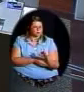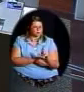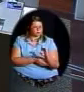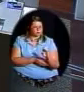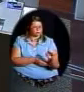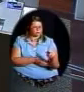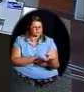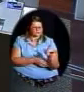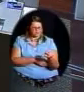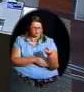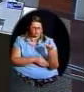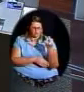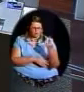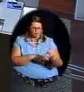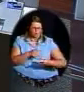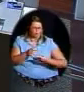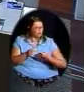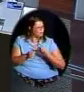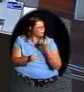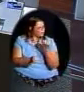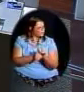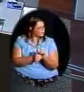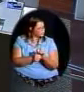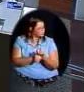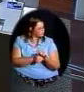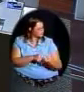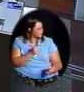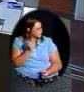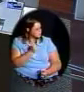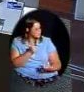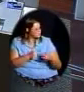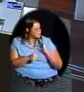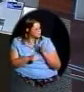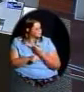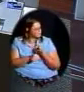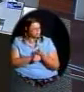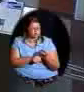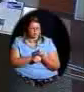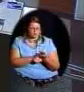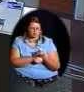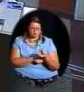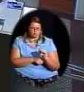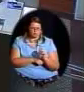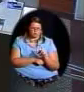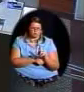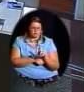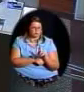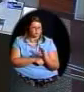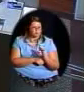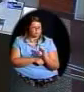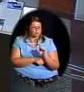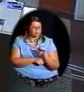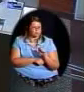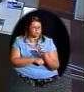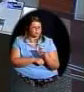just a one-year memorandum? Yes, that's our annual memorandum of understanding. Thank